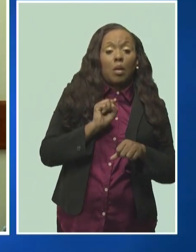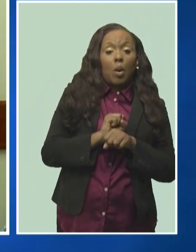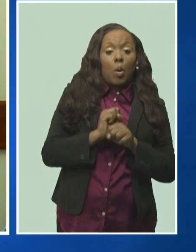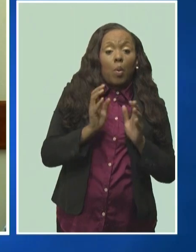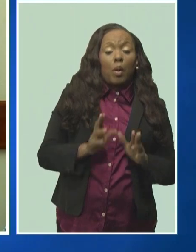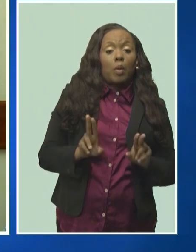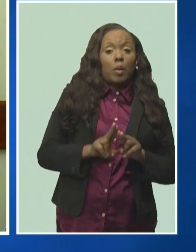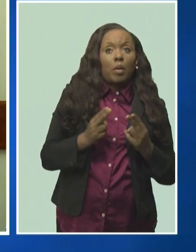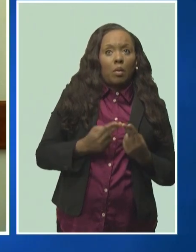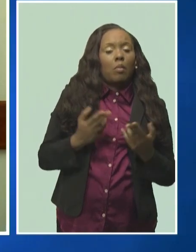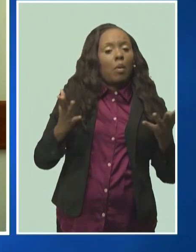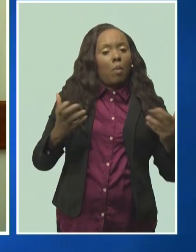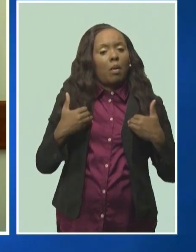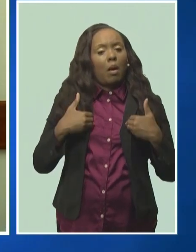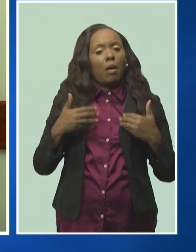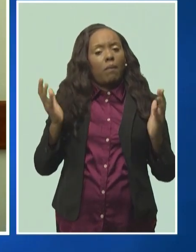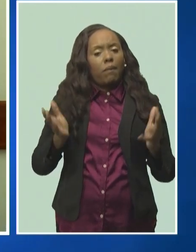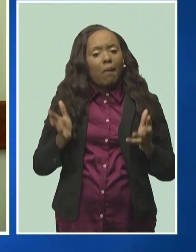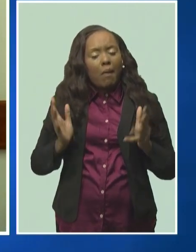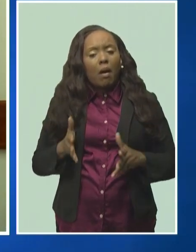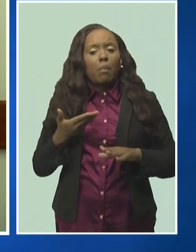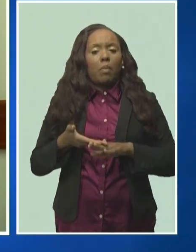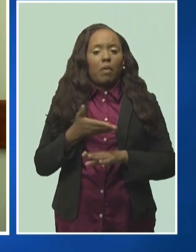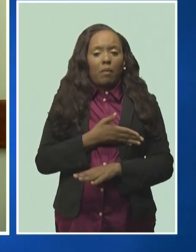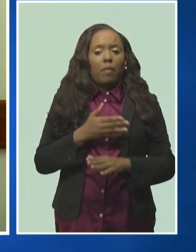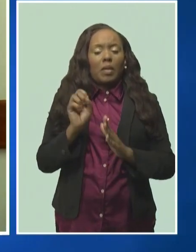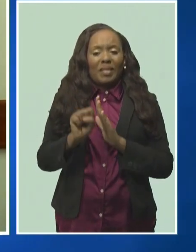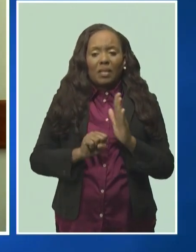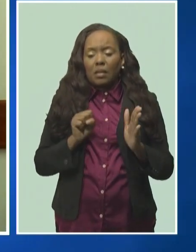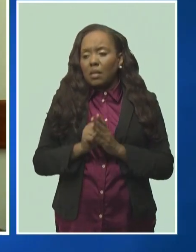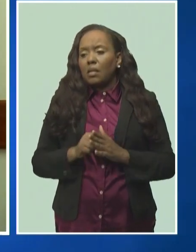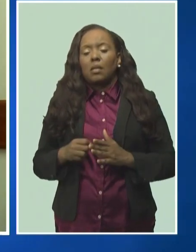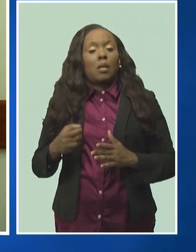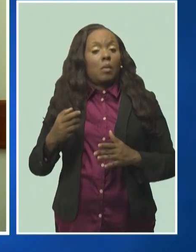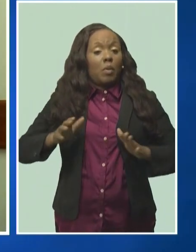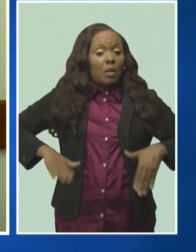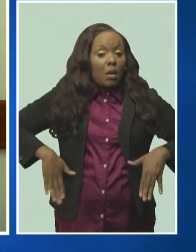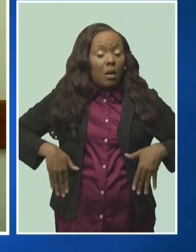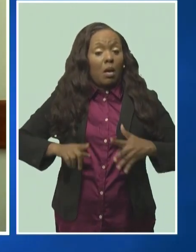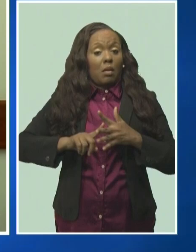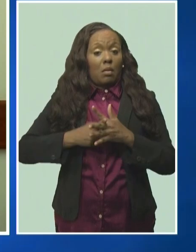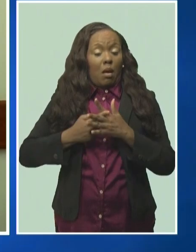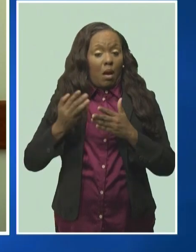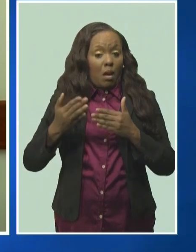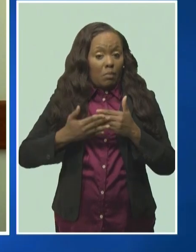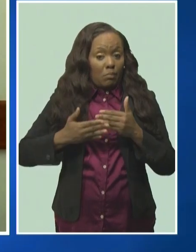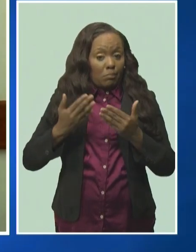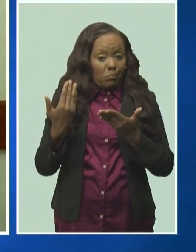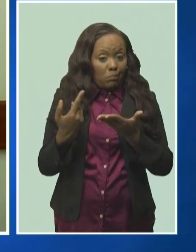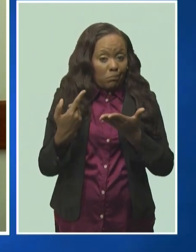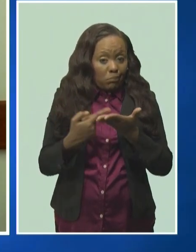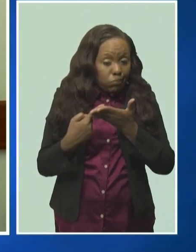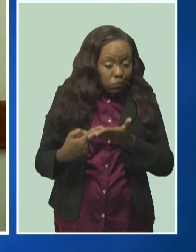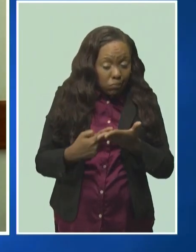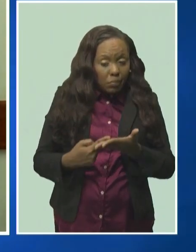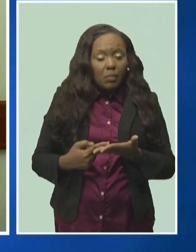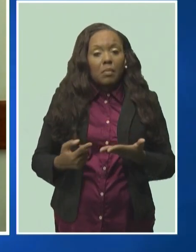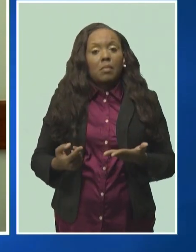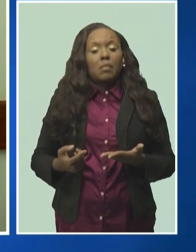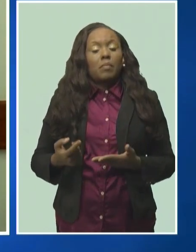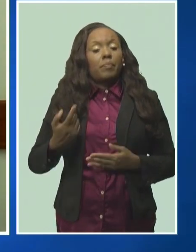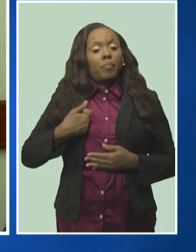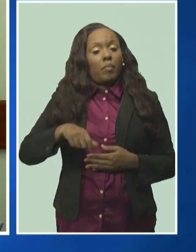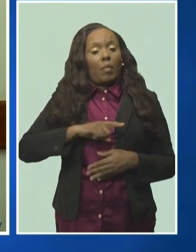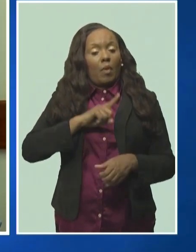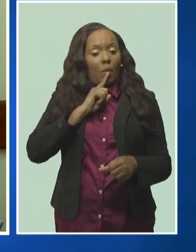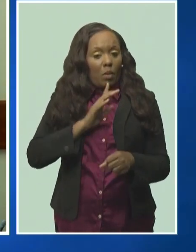start of the season. There has been no breakdown in that process. Additionally, we have committed to measures outside of this